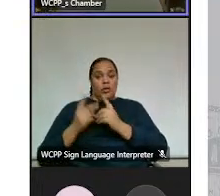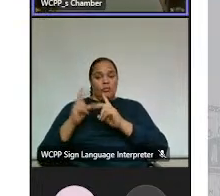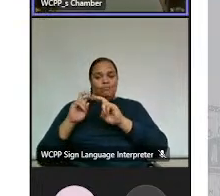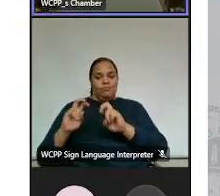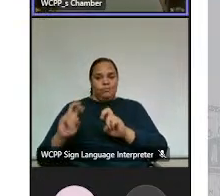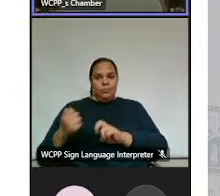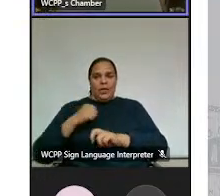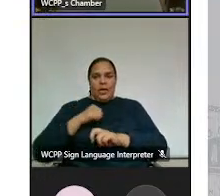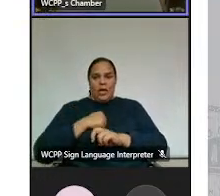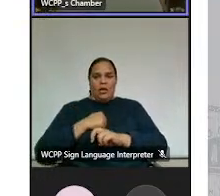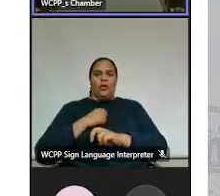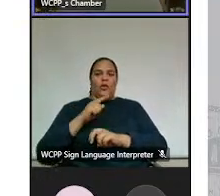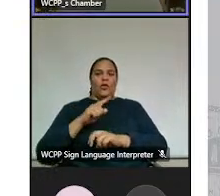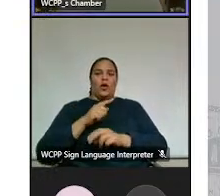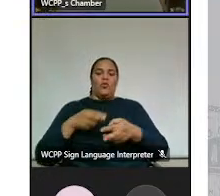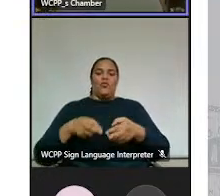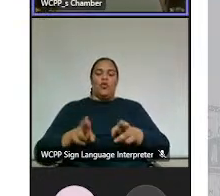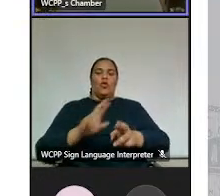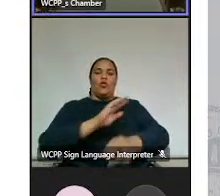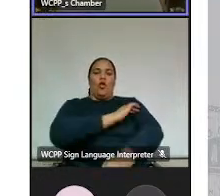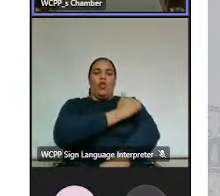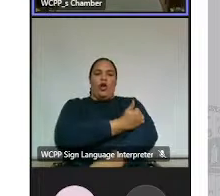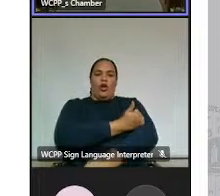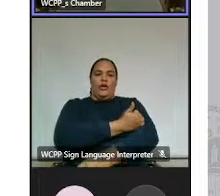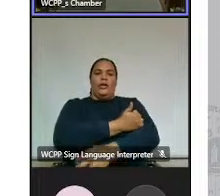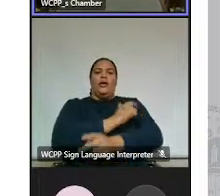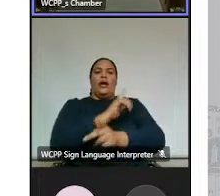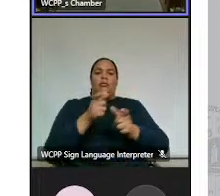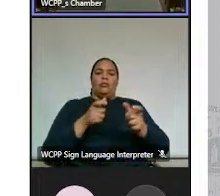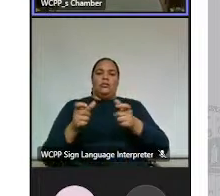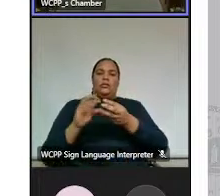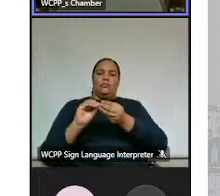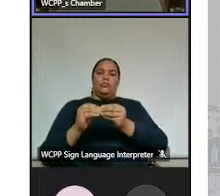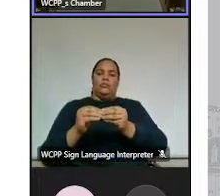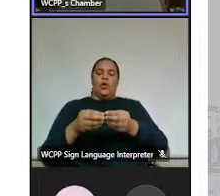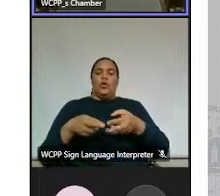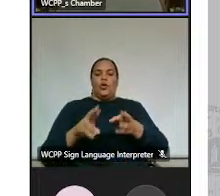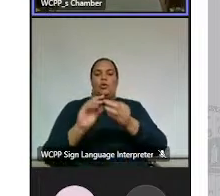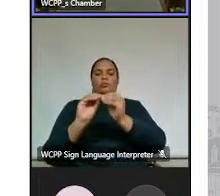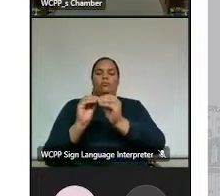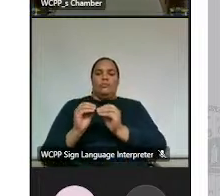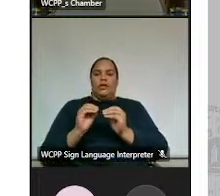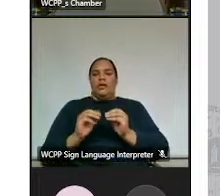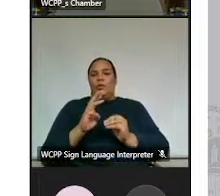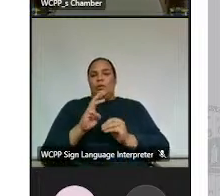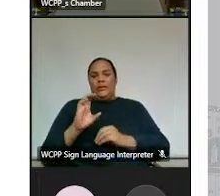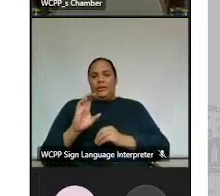is the road authority and custodian of many kilometers of road within the Western Cape.